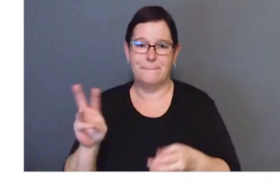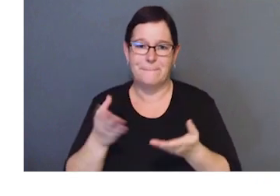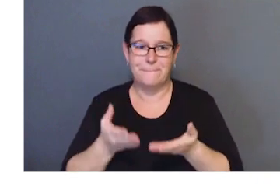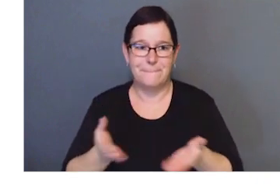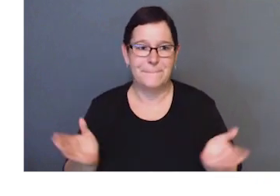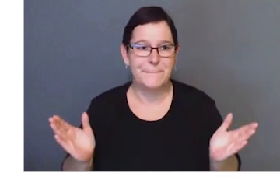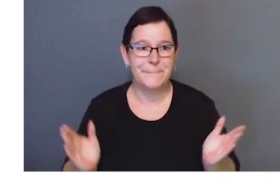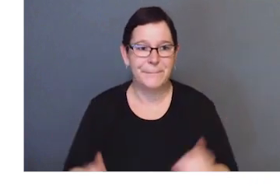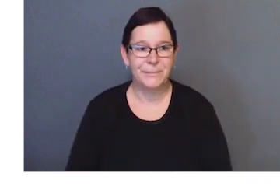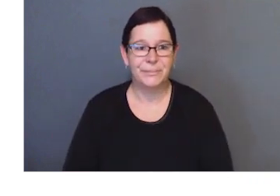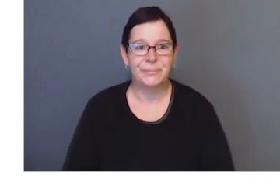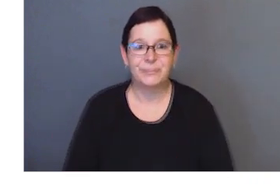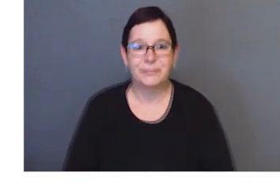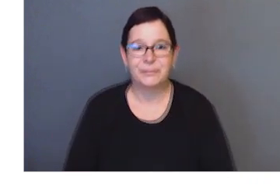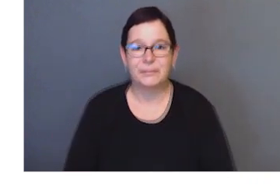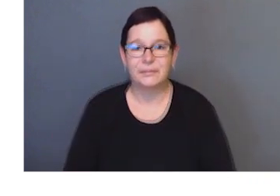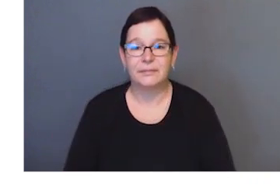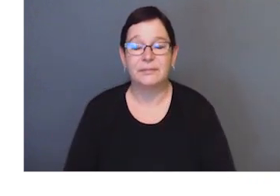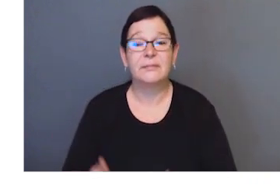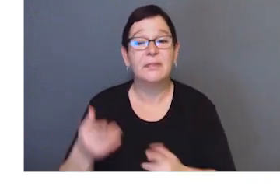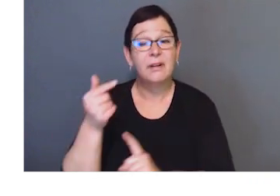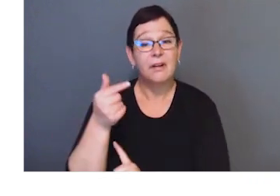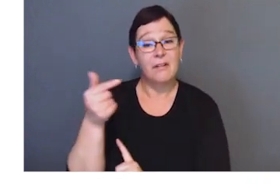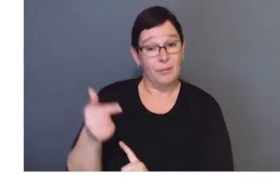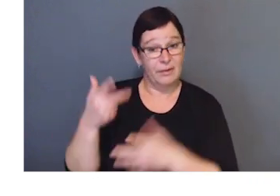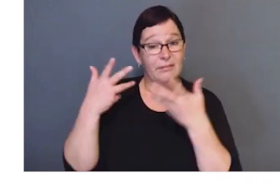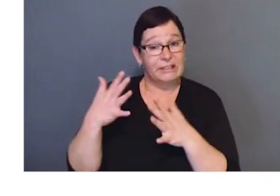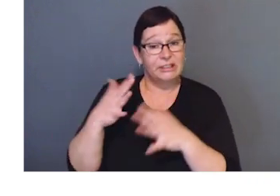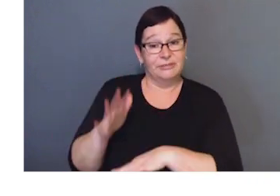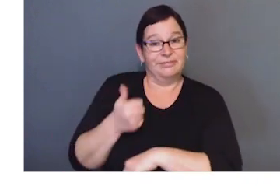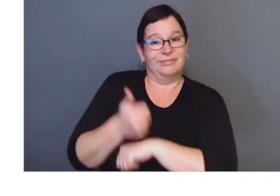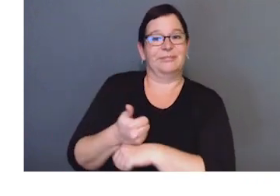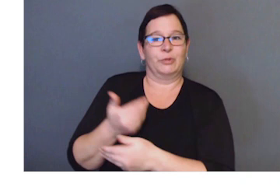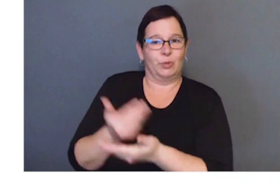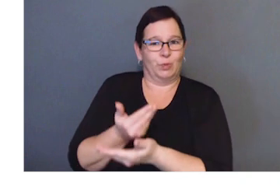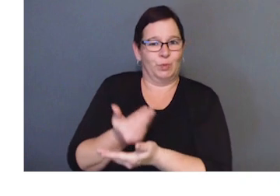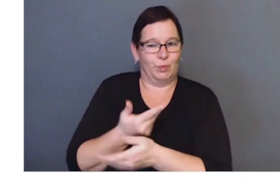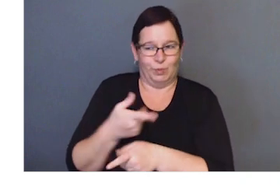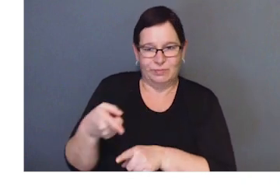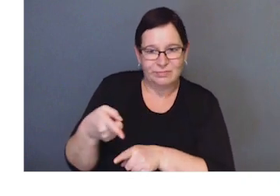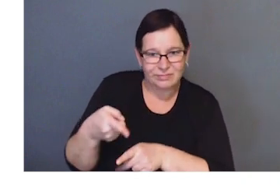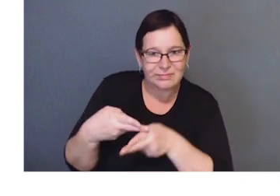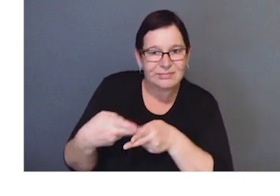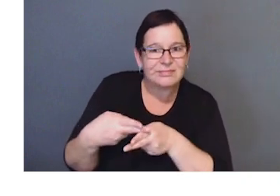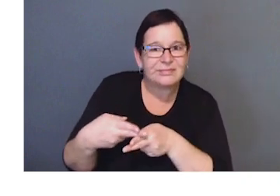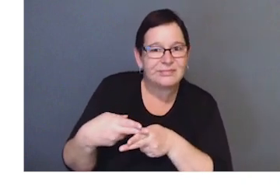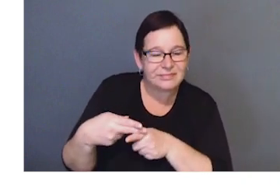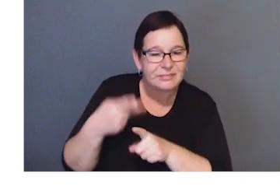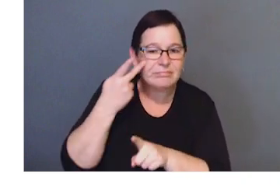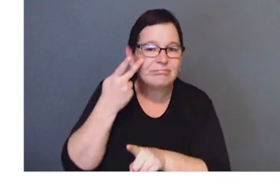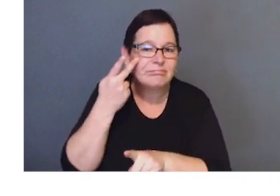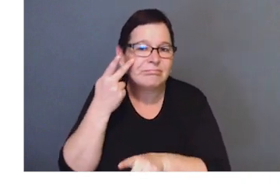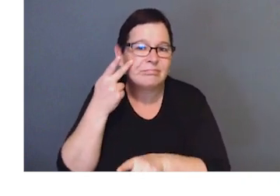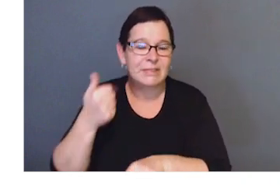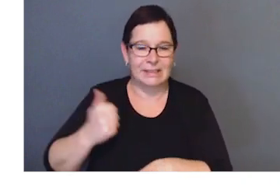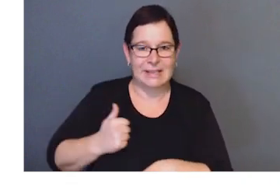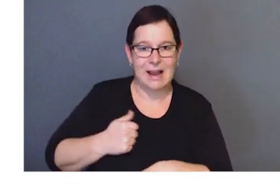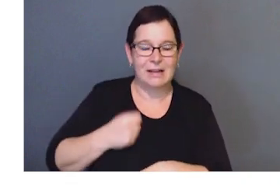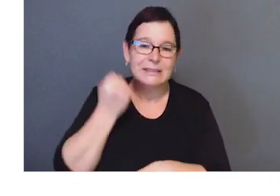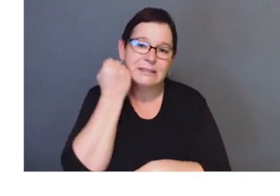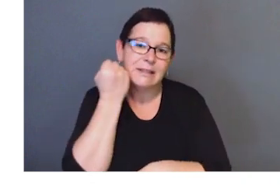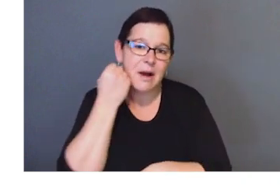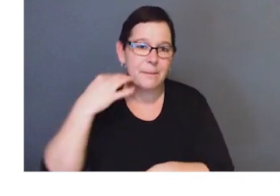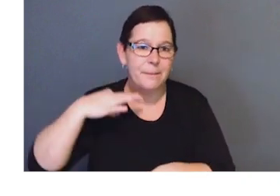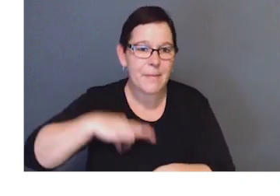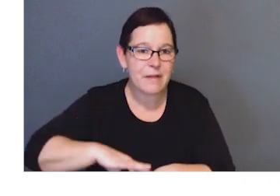The government has launched the new Interim Canada Dental Benefit. This benefit provides financial support for families who have an